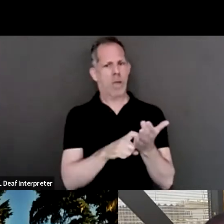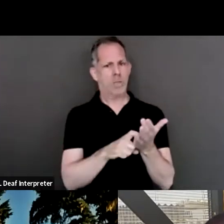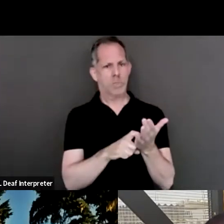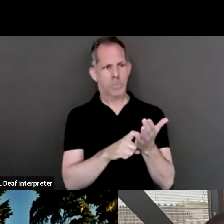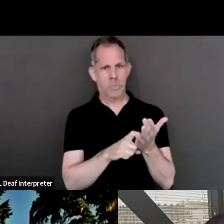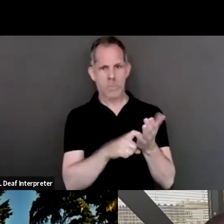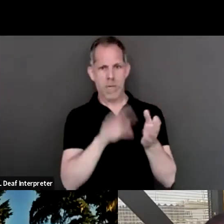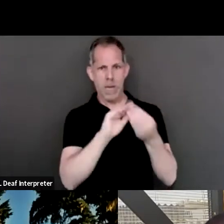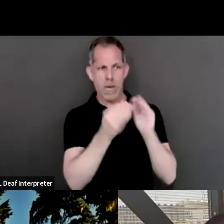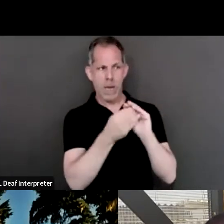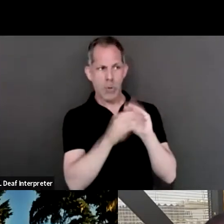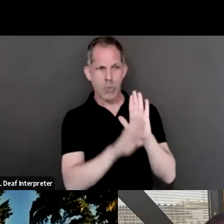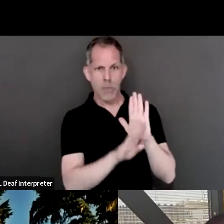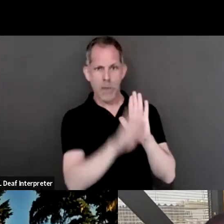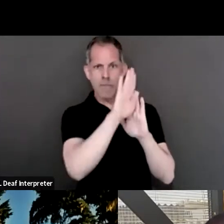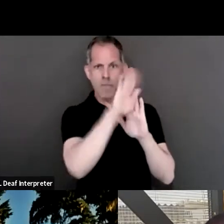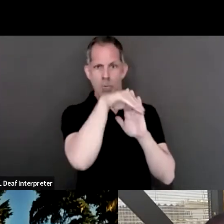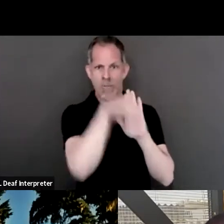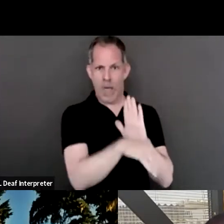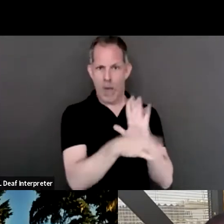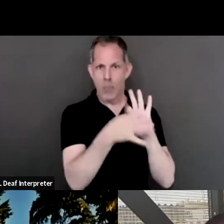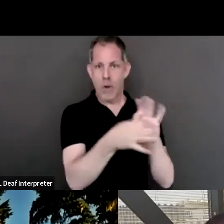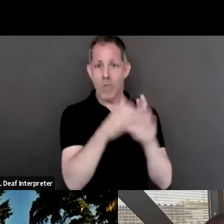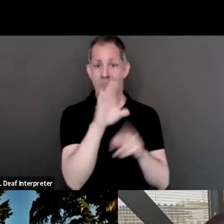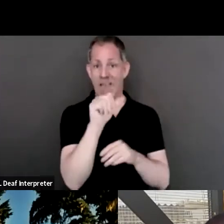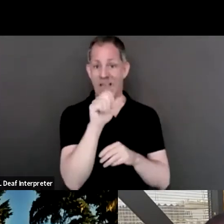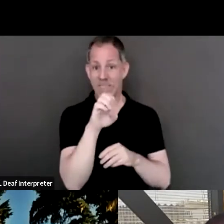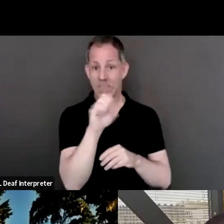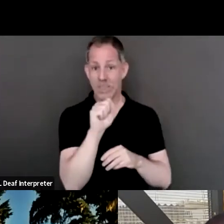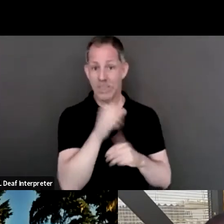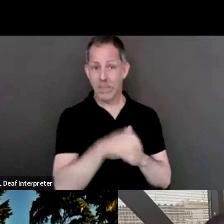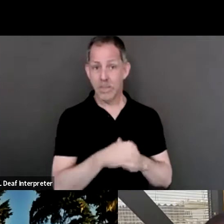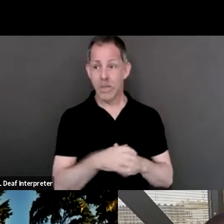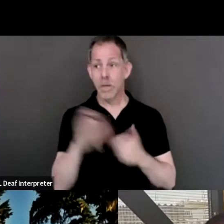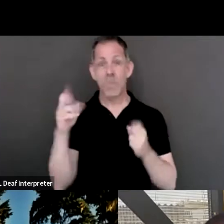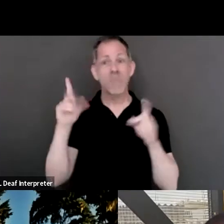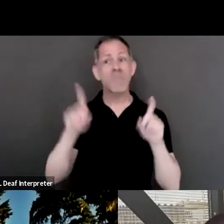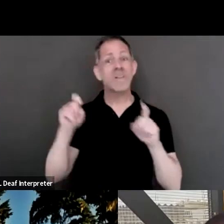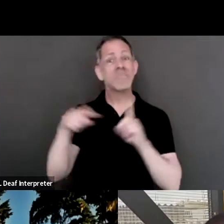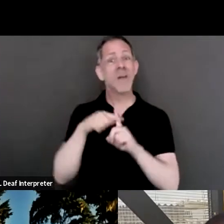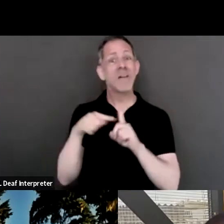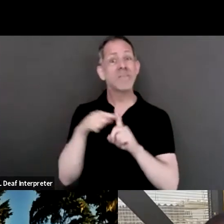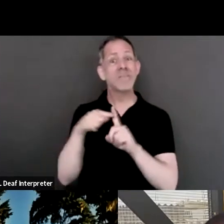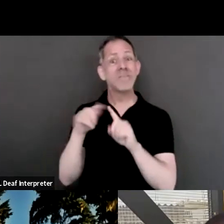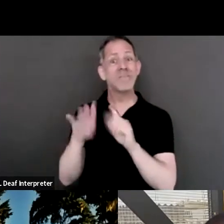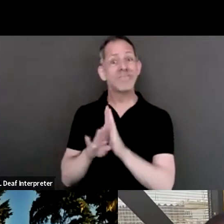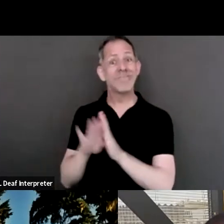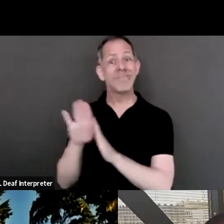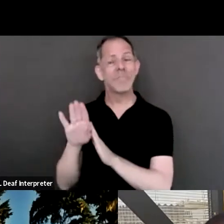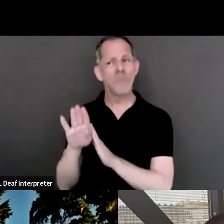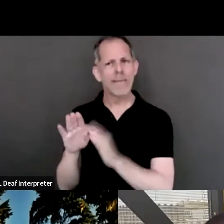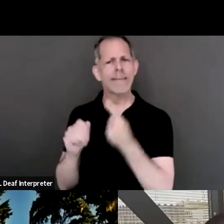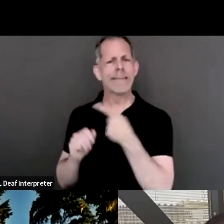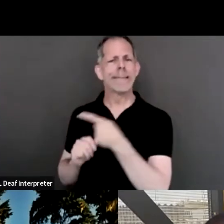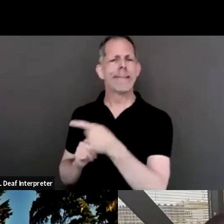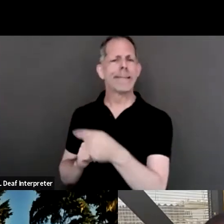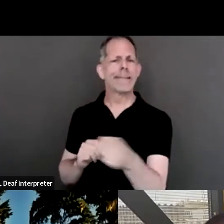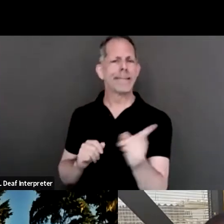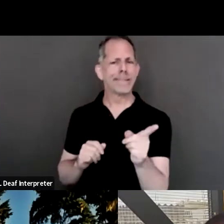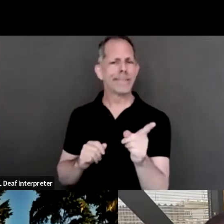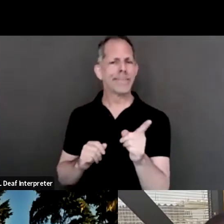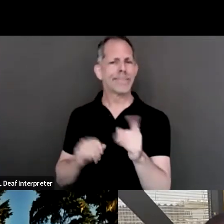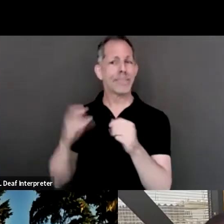see positivity rates taking off, which usually they do in sync with increases in case counts. So it's